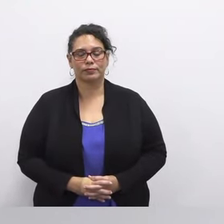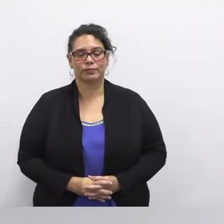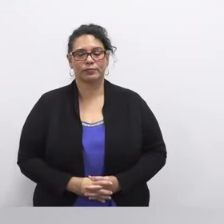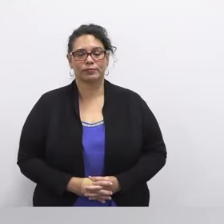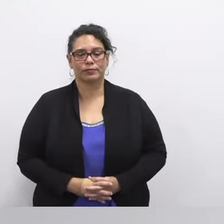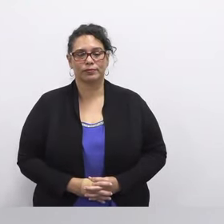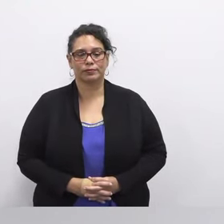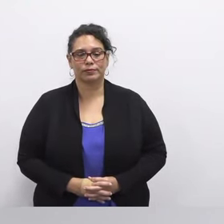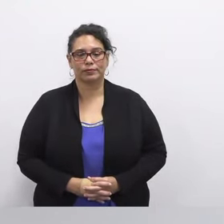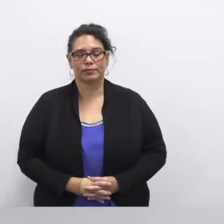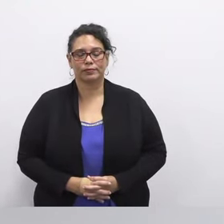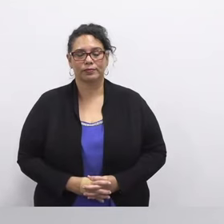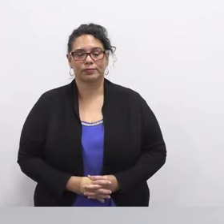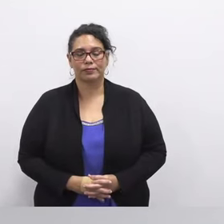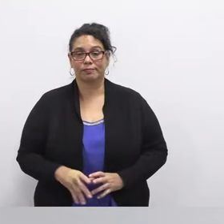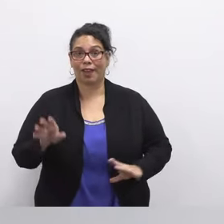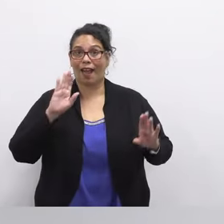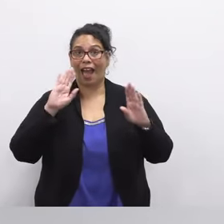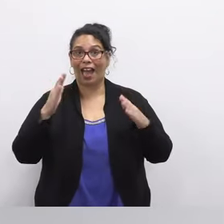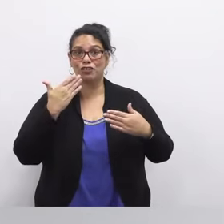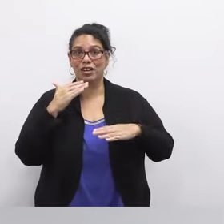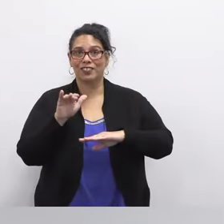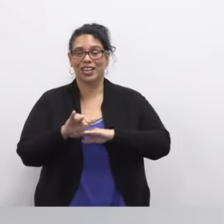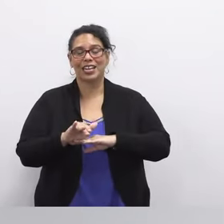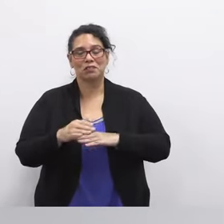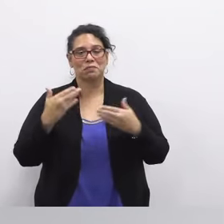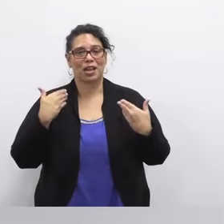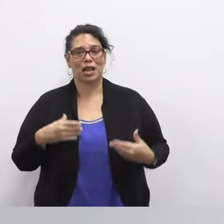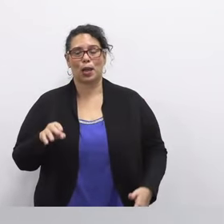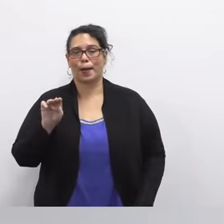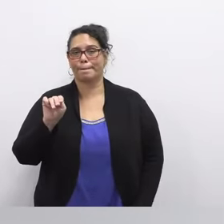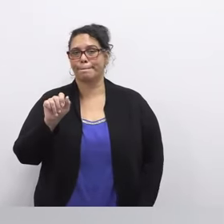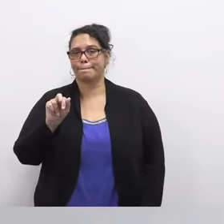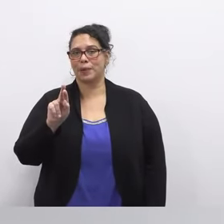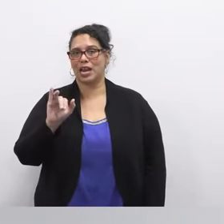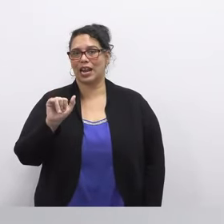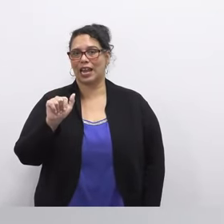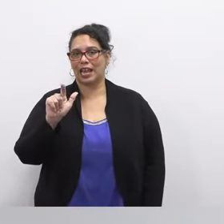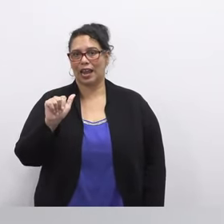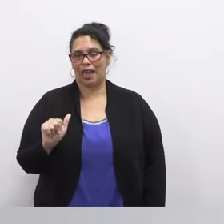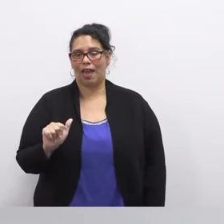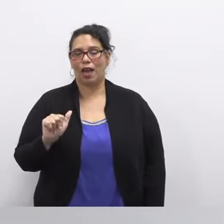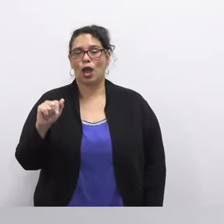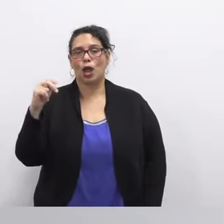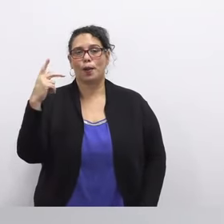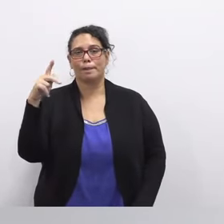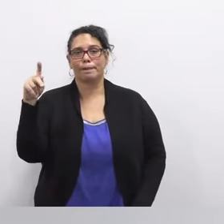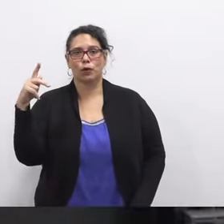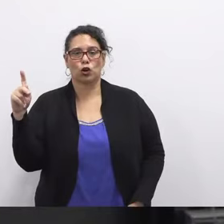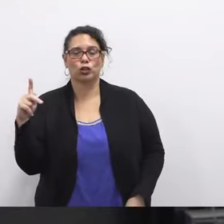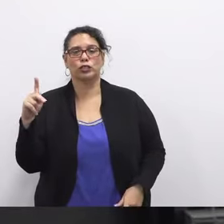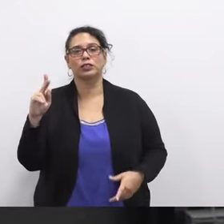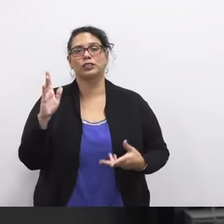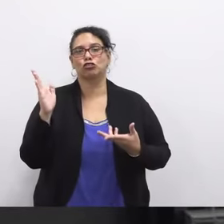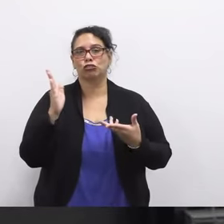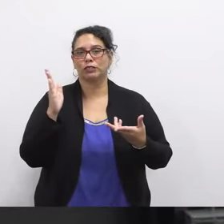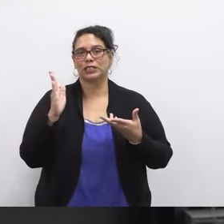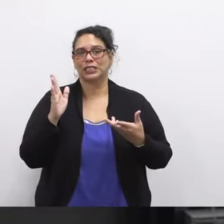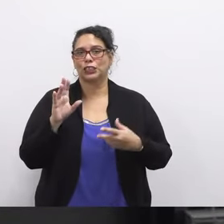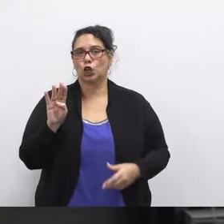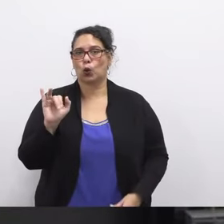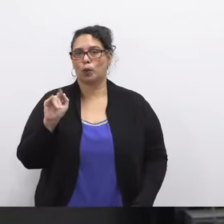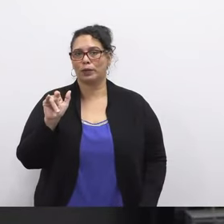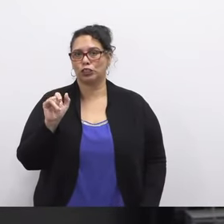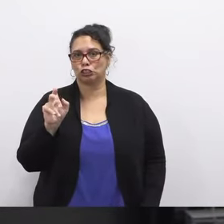Hi, Mariela. Good evening. Hi, Mariela. Good evening. My name's Mariela Salgado. I serve as a Parks Commissioner, more importantly, a parent of